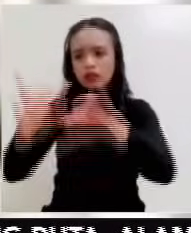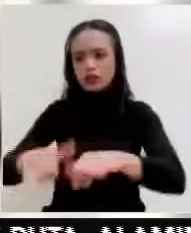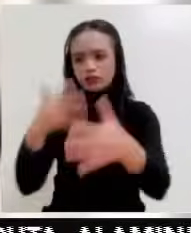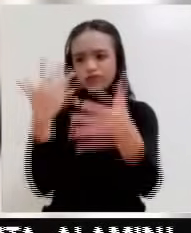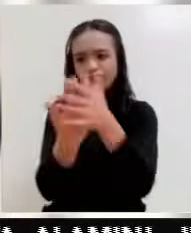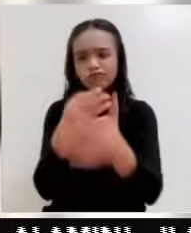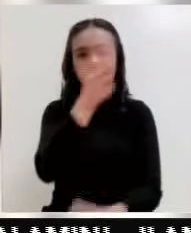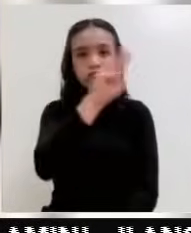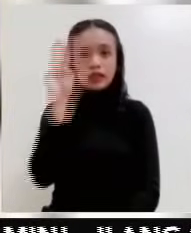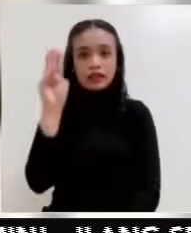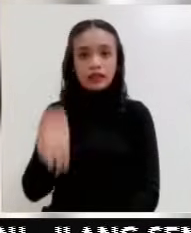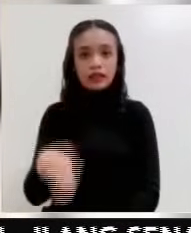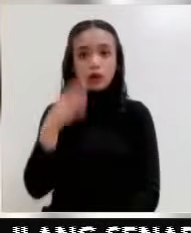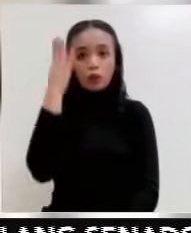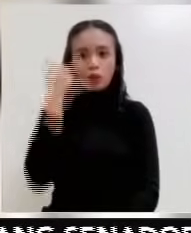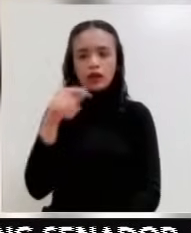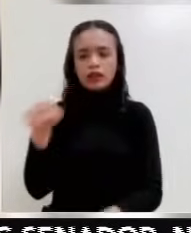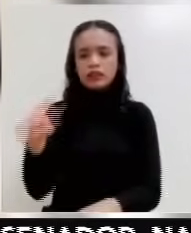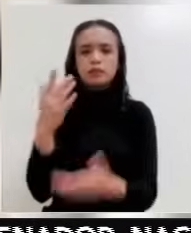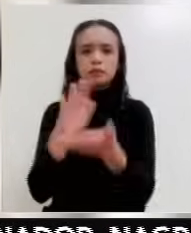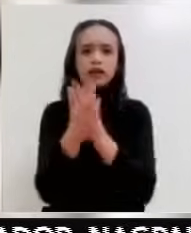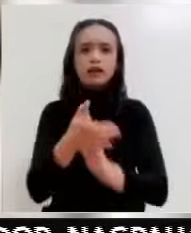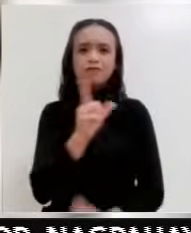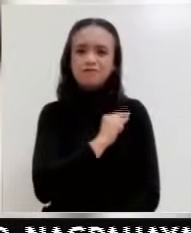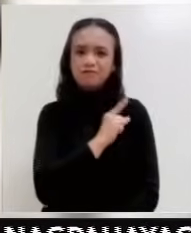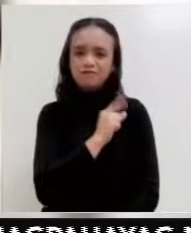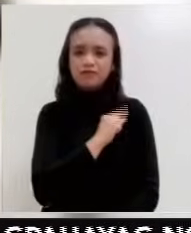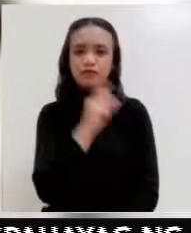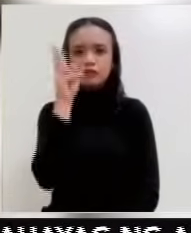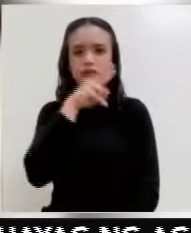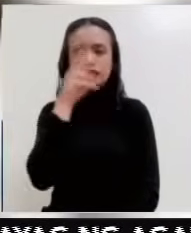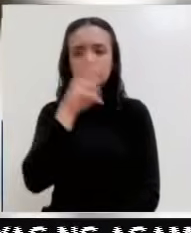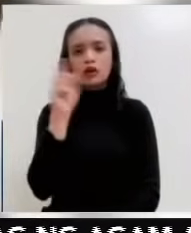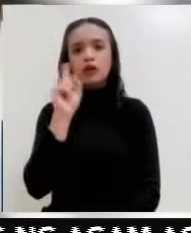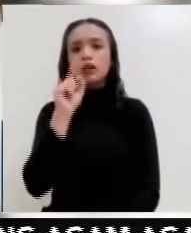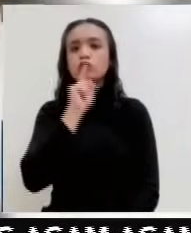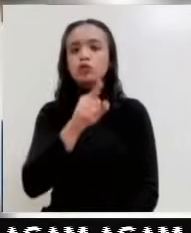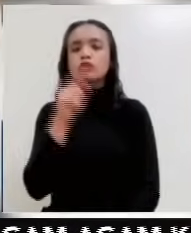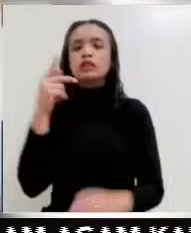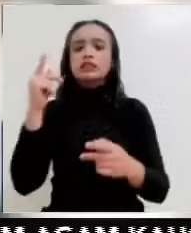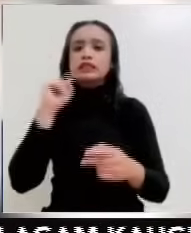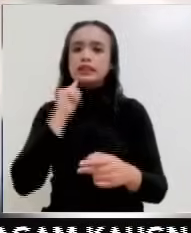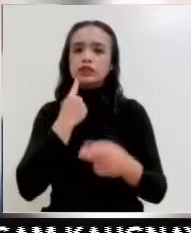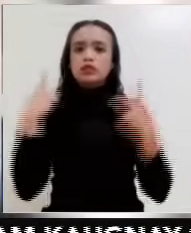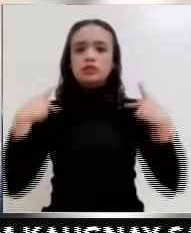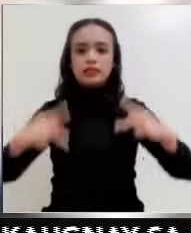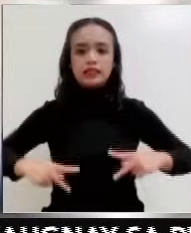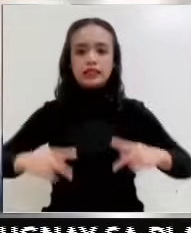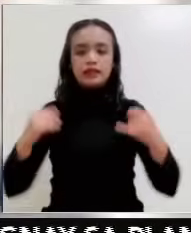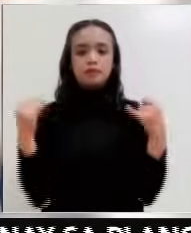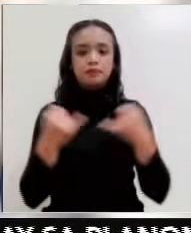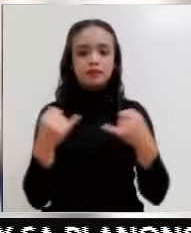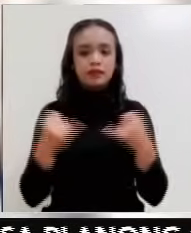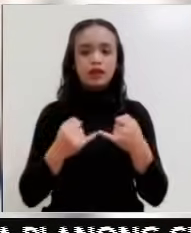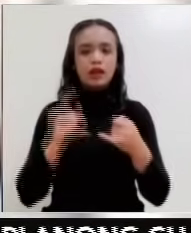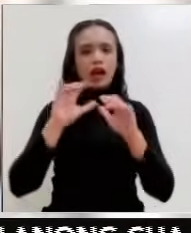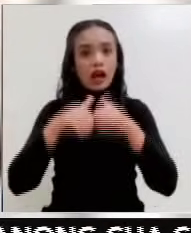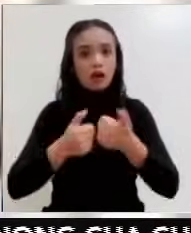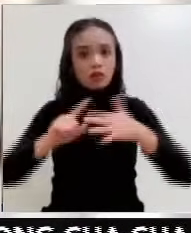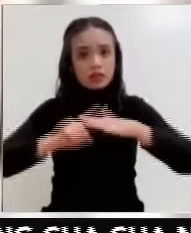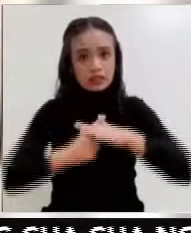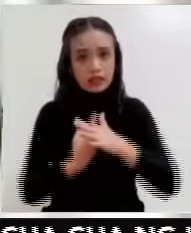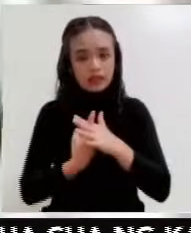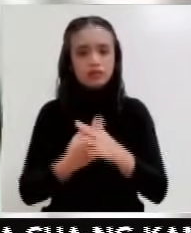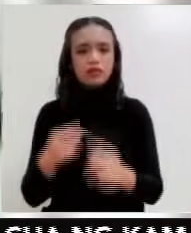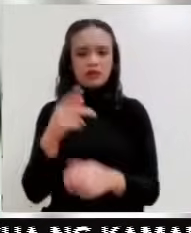matapos ma-convict sa kasong reckless imprudence resulting in serious physical injuries. Nag-ugat ito sa reklamo ng inoperahan niyang pasyenteng